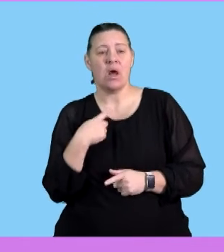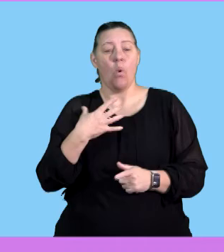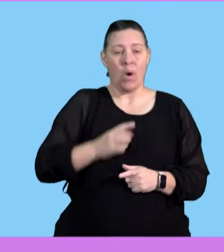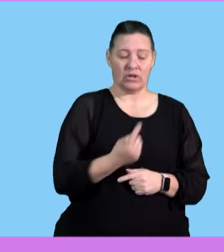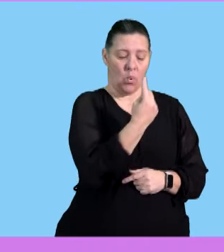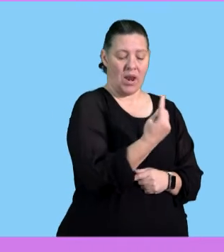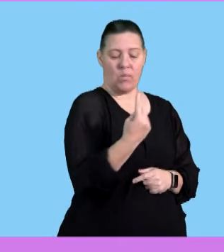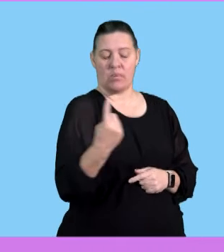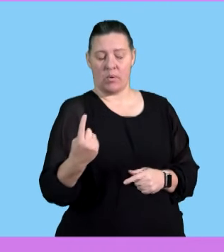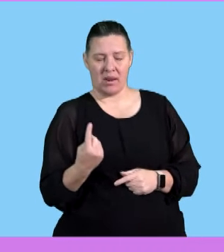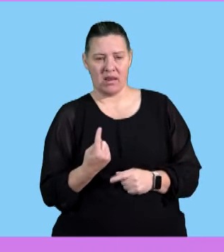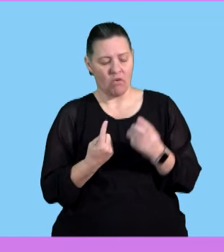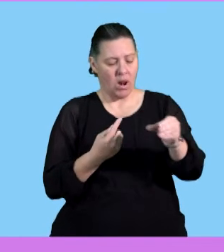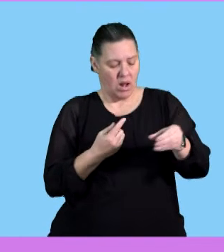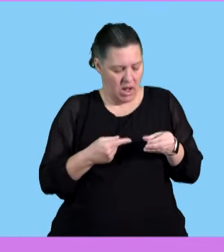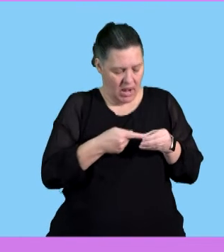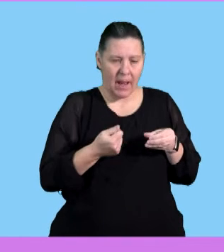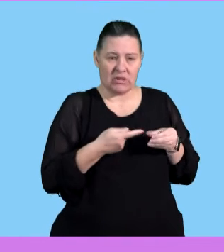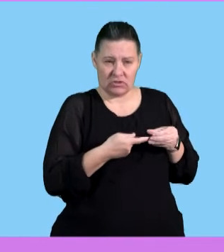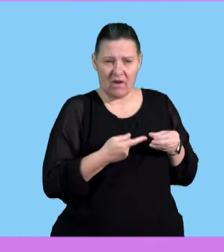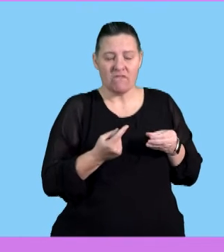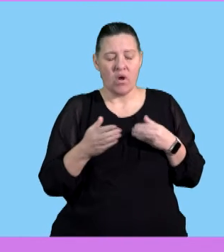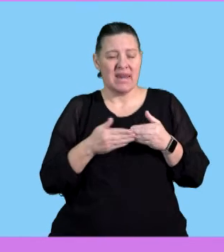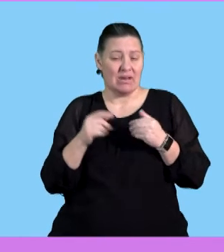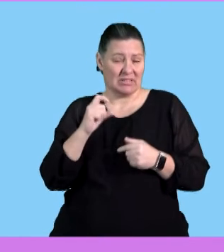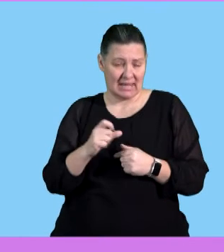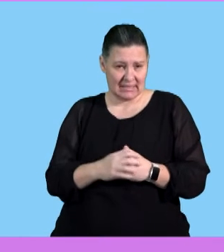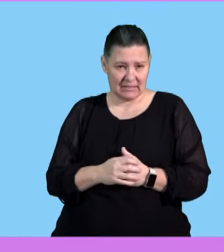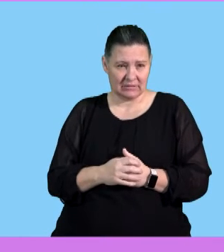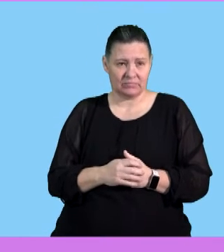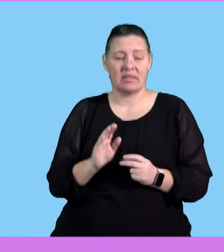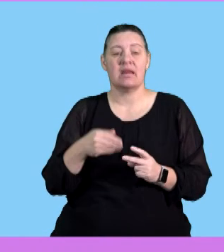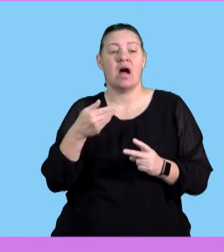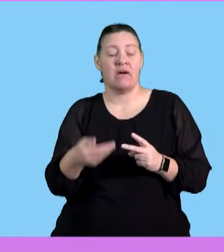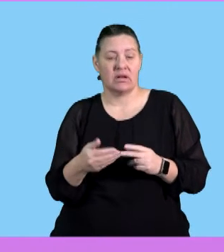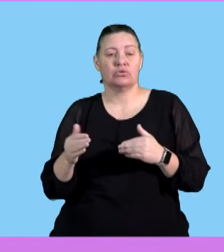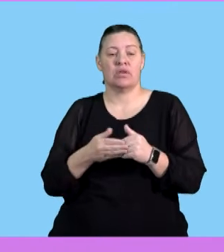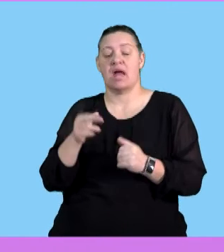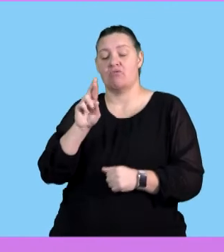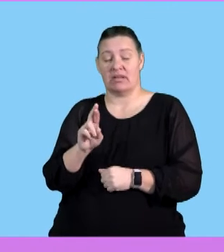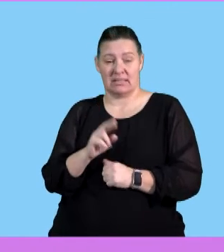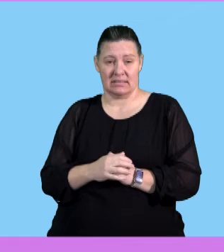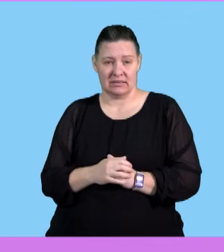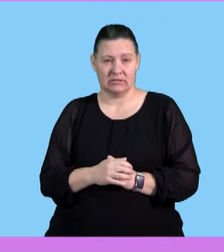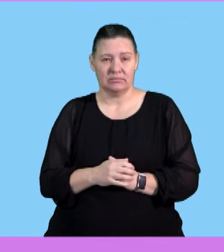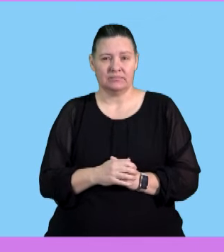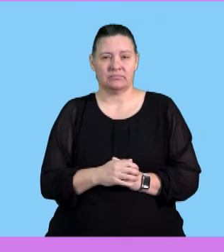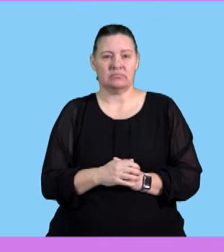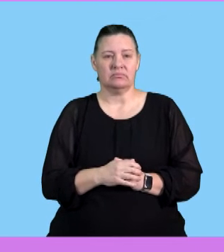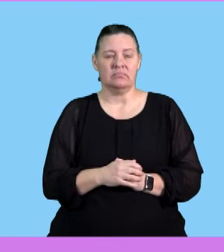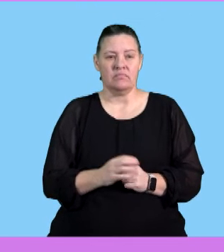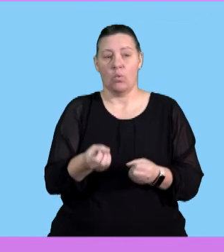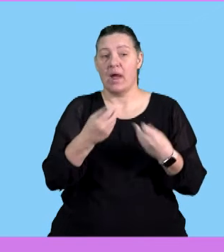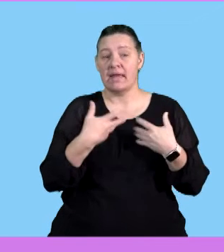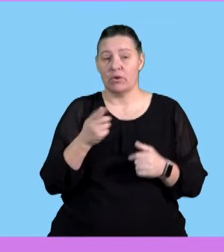we need to round off our answer to the nearest cents firstly, and thereafter to the nearest rands. So